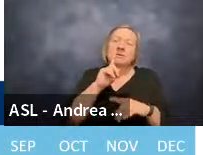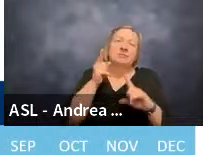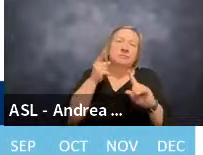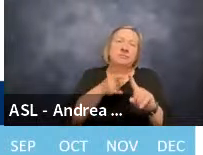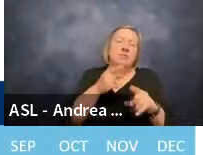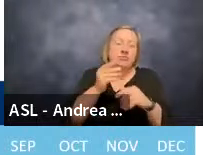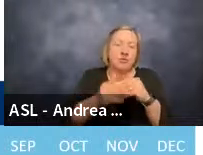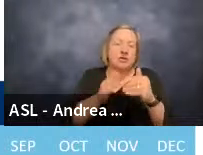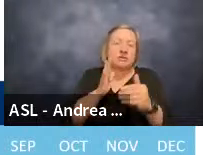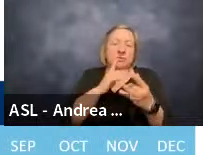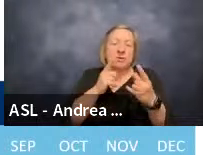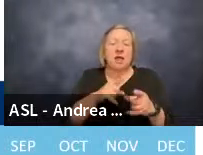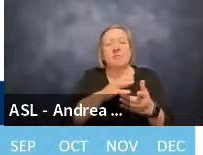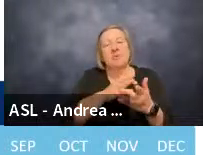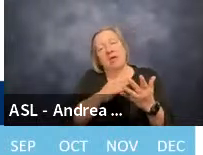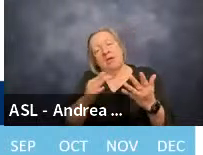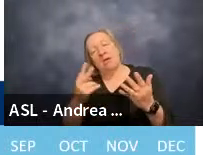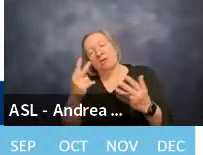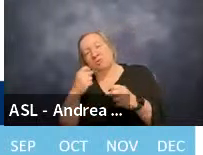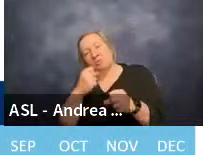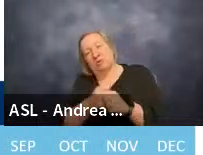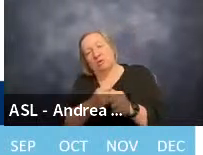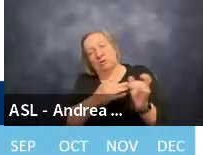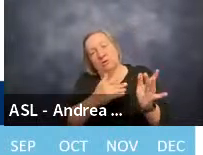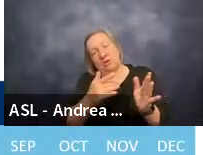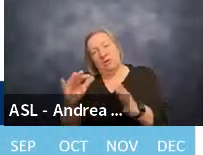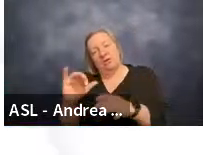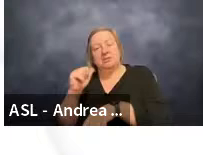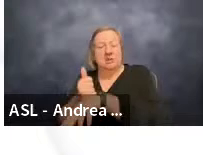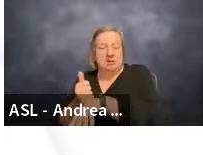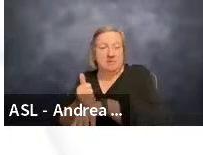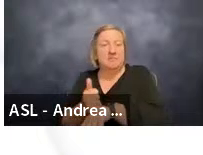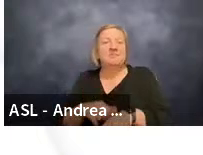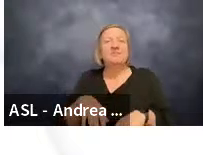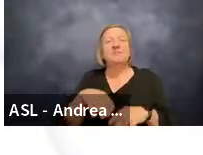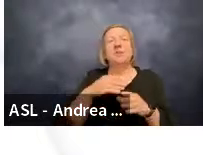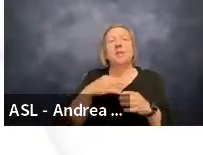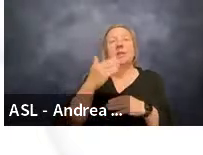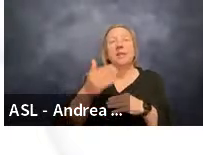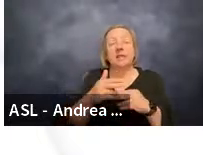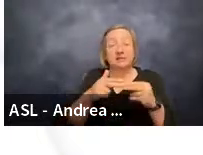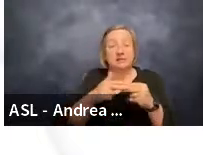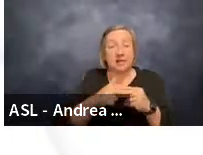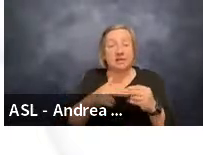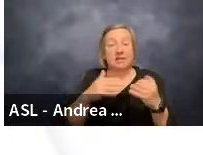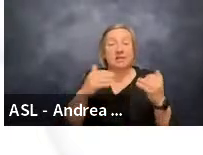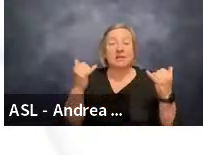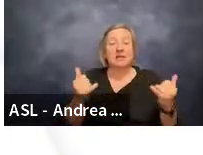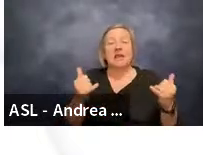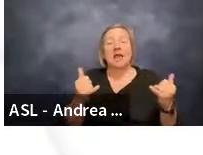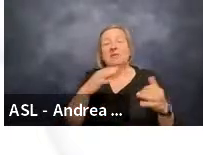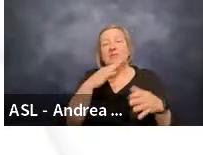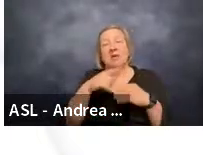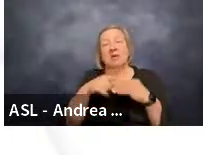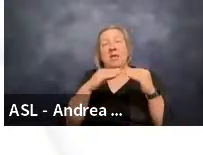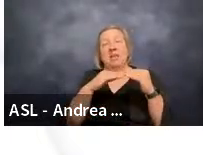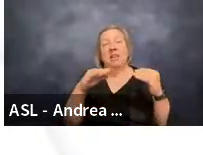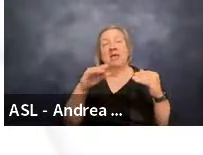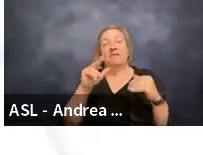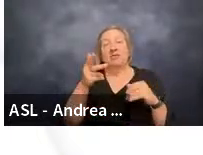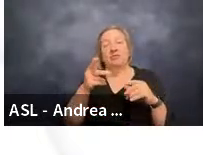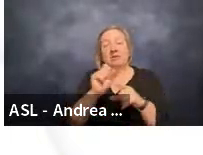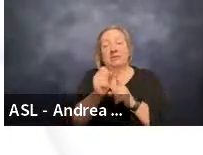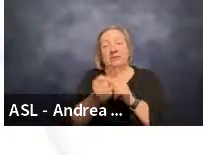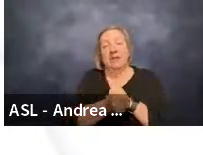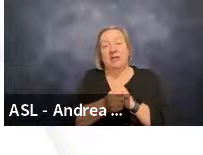place over the next 2 years. So next slide, please. Now we're going to move into level 3 scenario